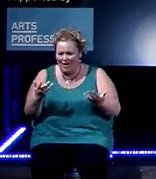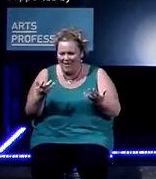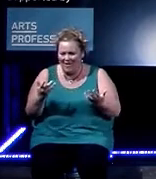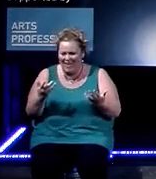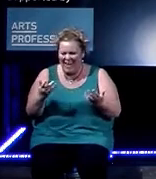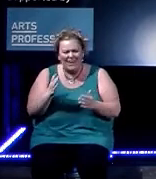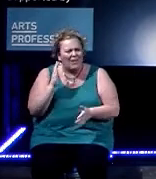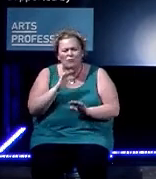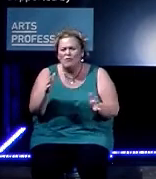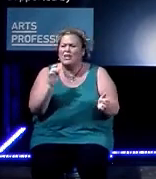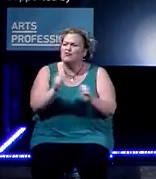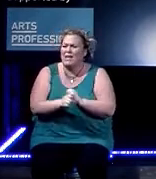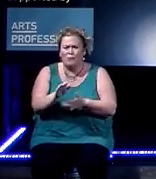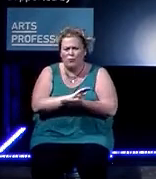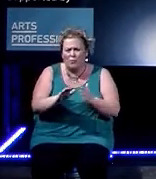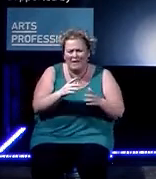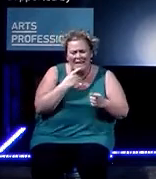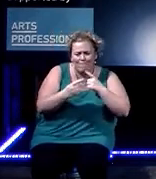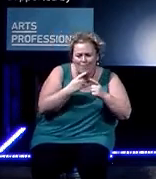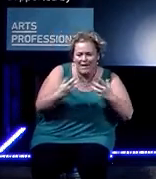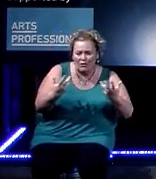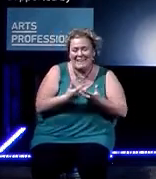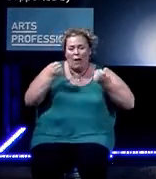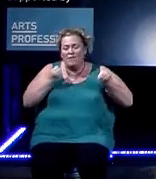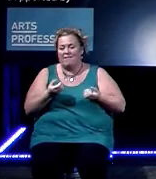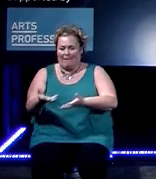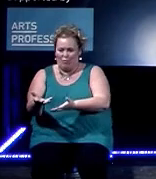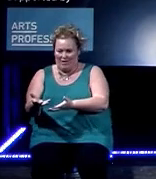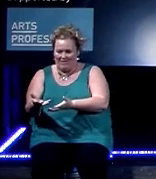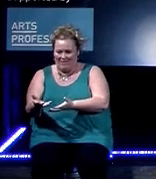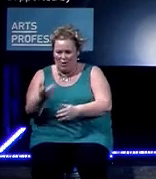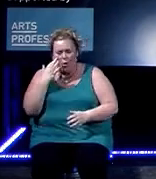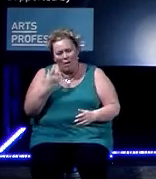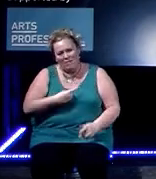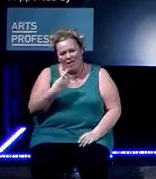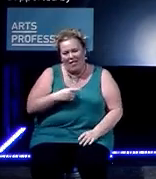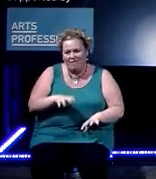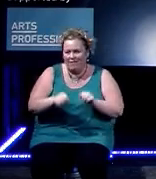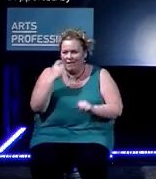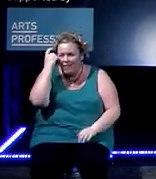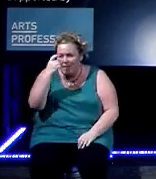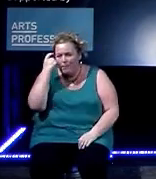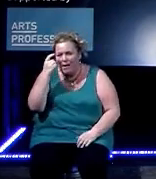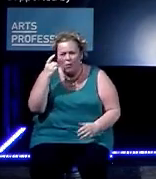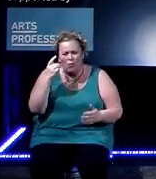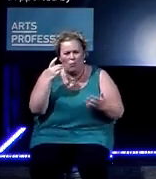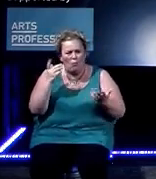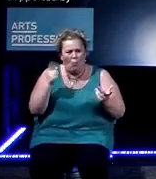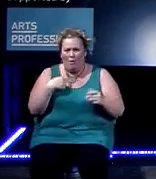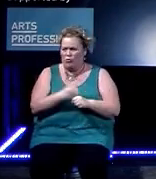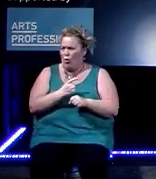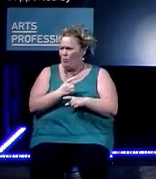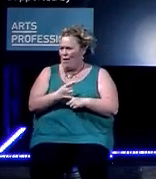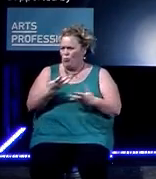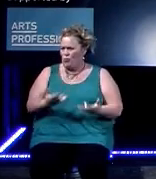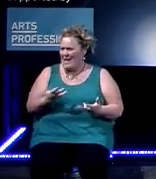really about information, it's about what we do with it. Because that's very much where my mind went when I started to think about what I was going to talk about here today